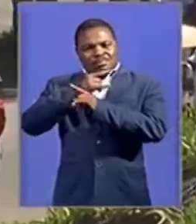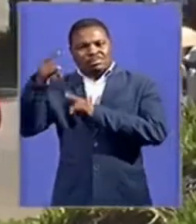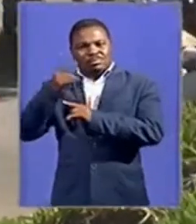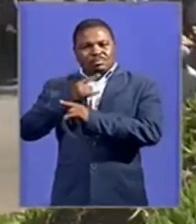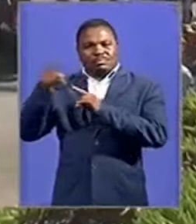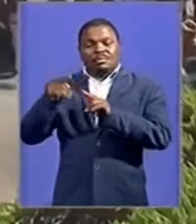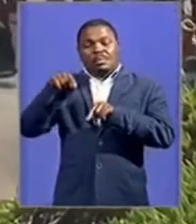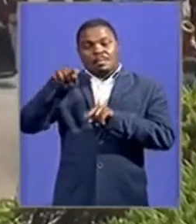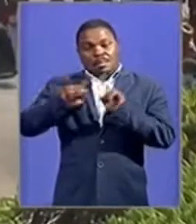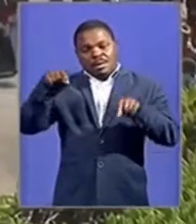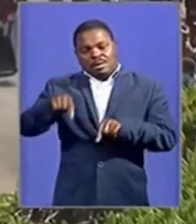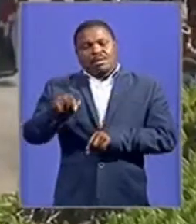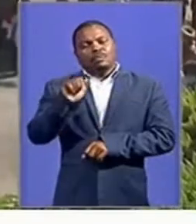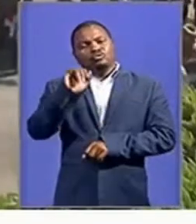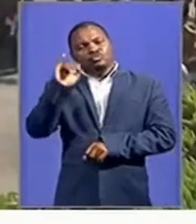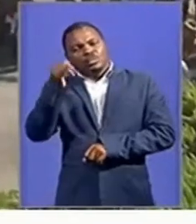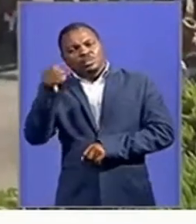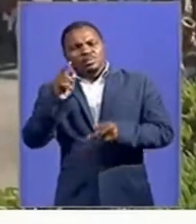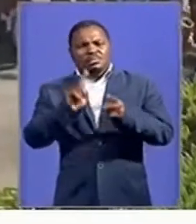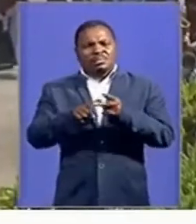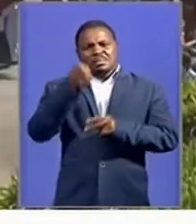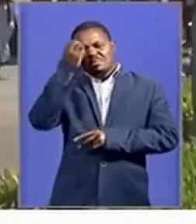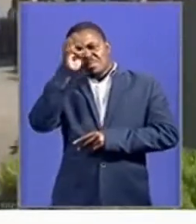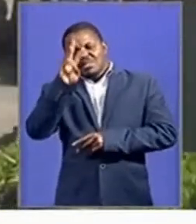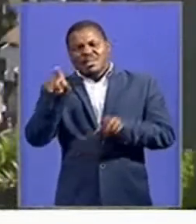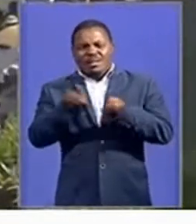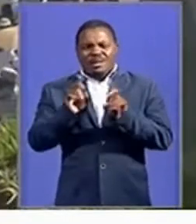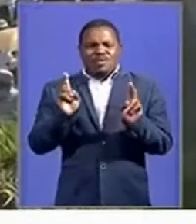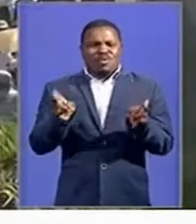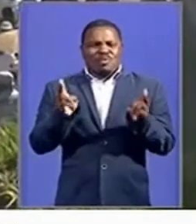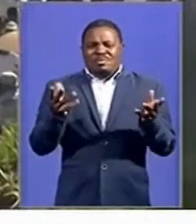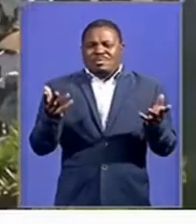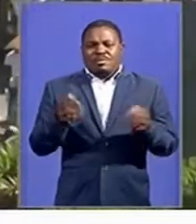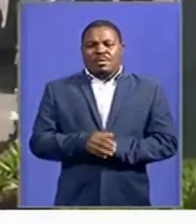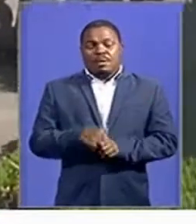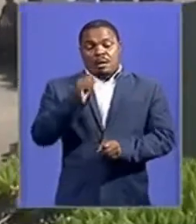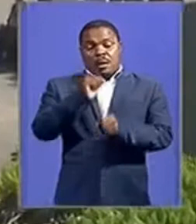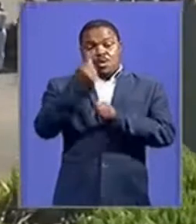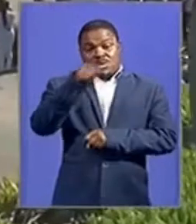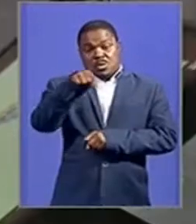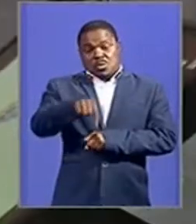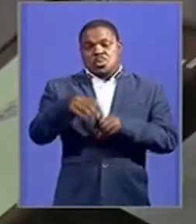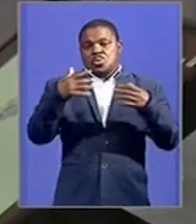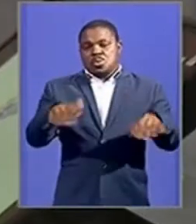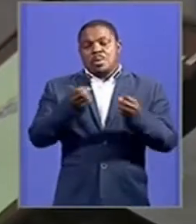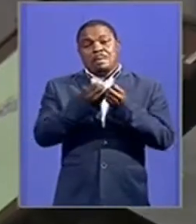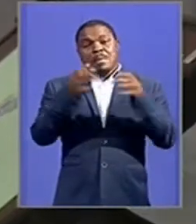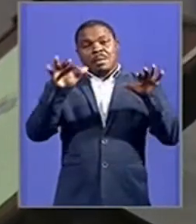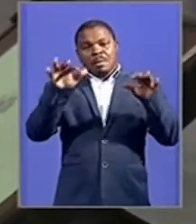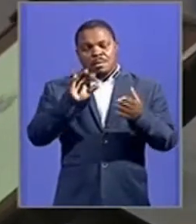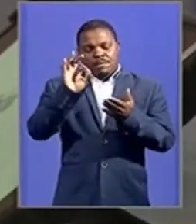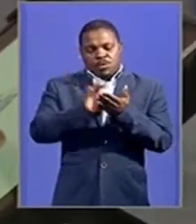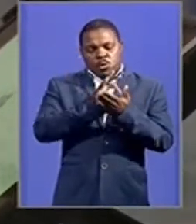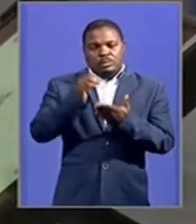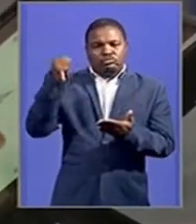ya Johannesburg le ya Pretoria maemo e ne e ka nako tsohle. Gauteng e ne e di hula pele ka palo e hodimo ya baahi ba neng ba ingodiseditse